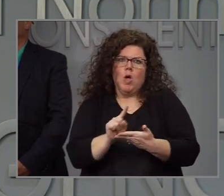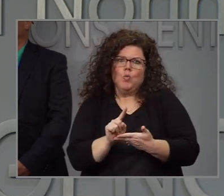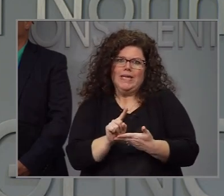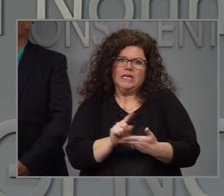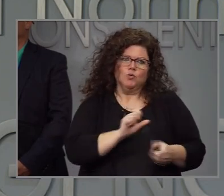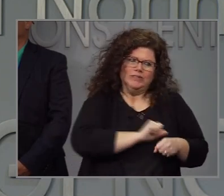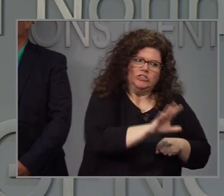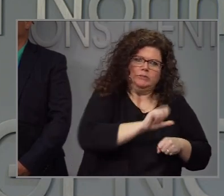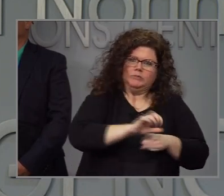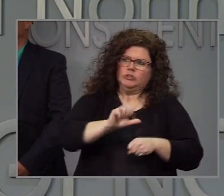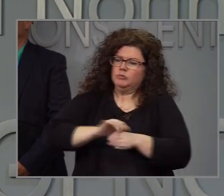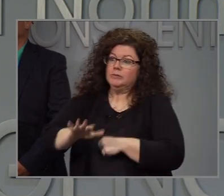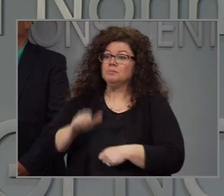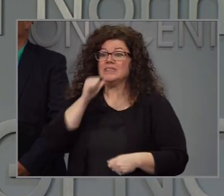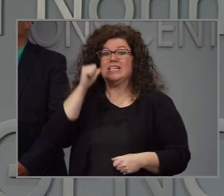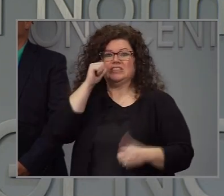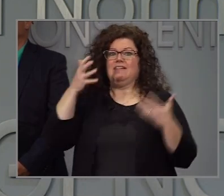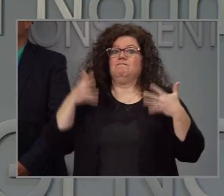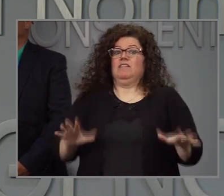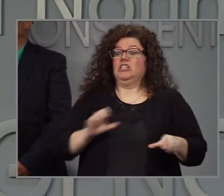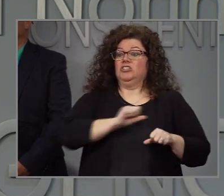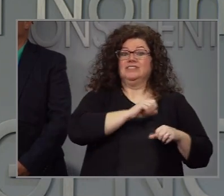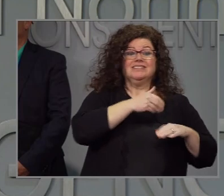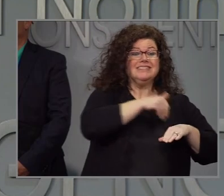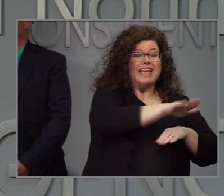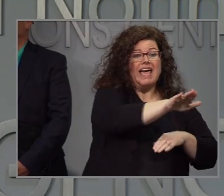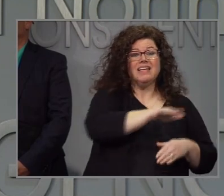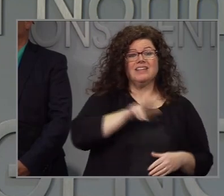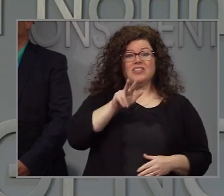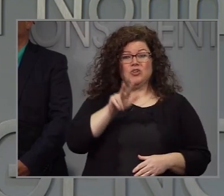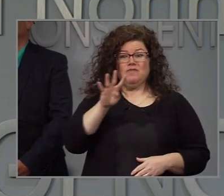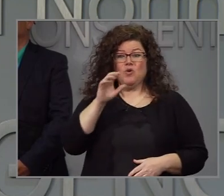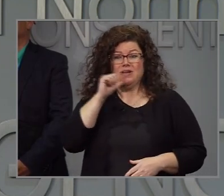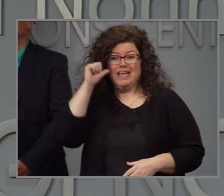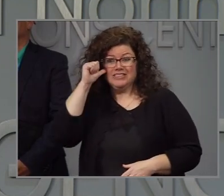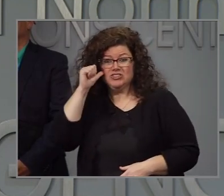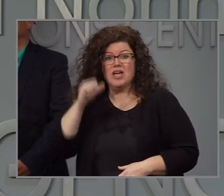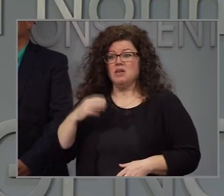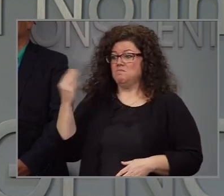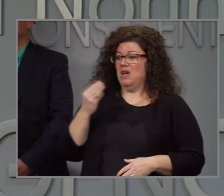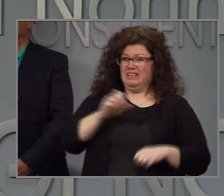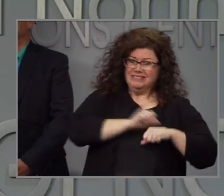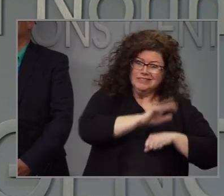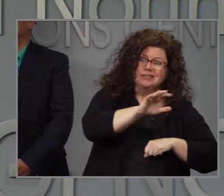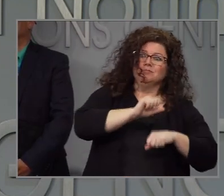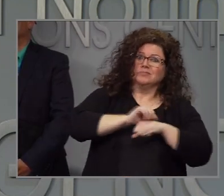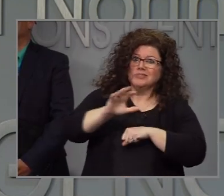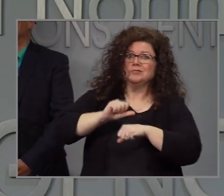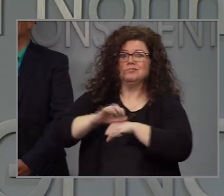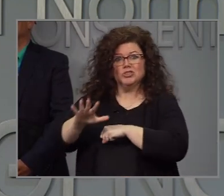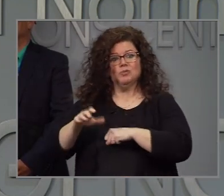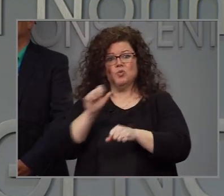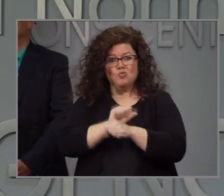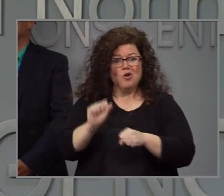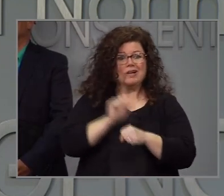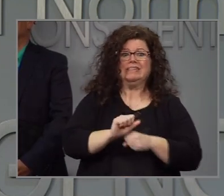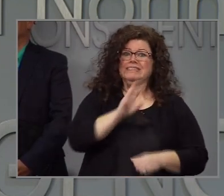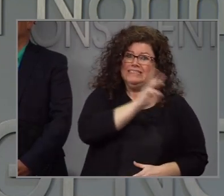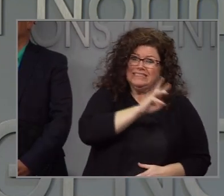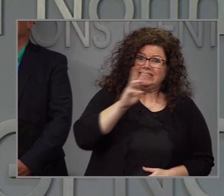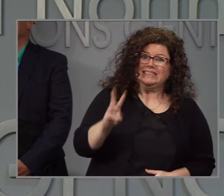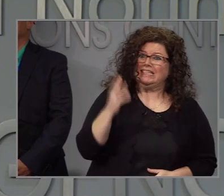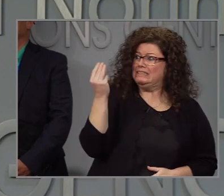made 34 shipments yesterday and 66 shipment Monday of resources to our county and hospital